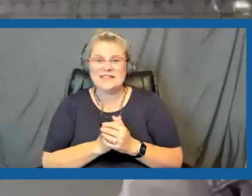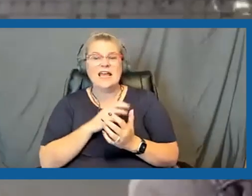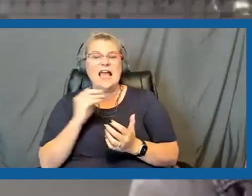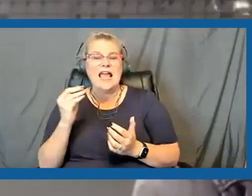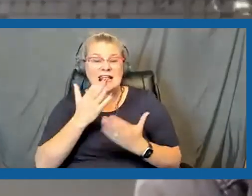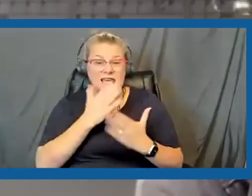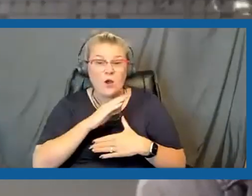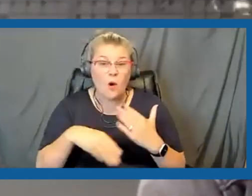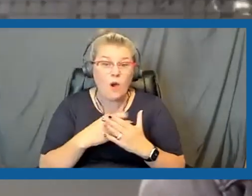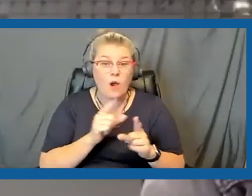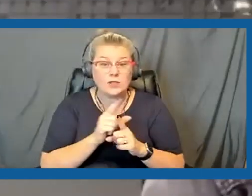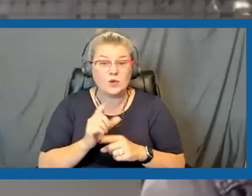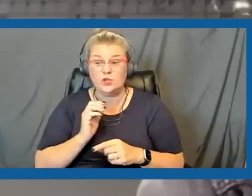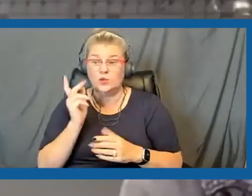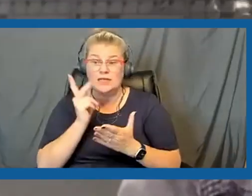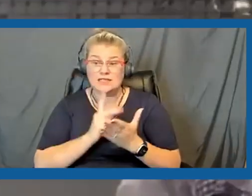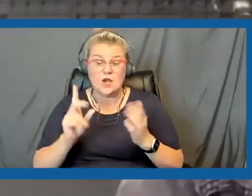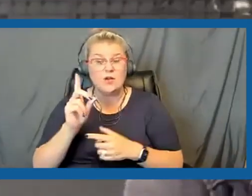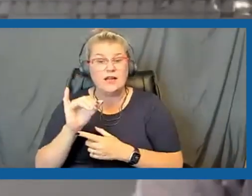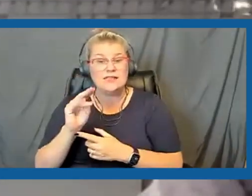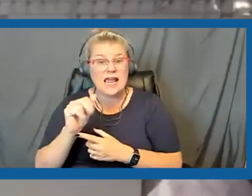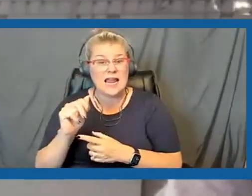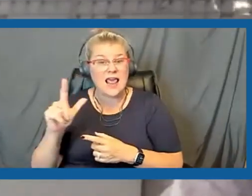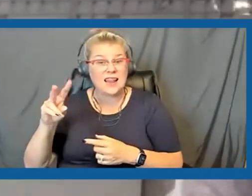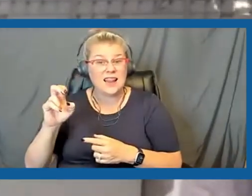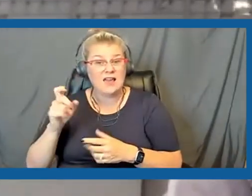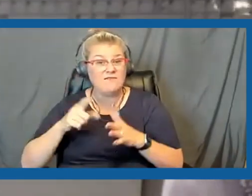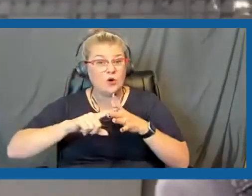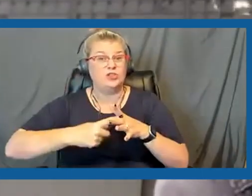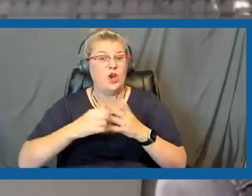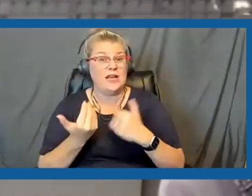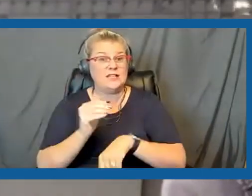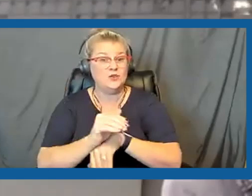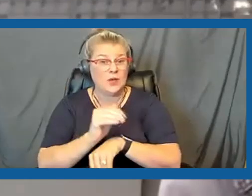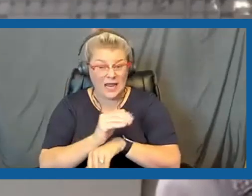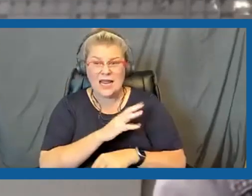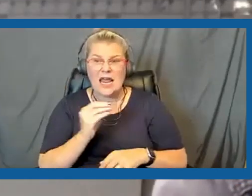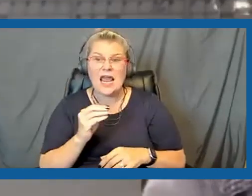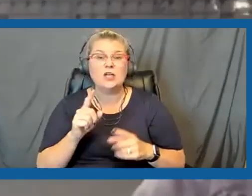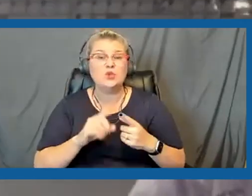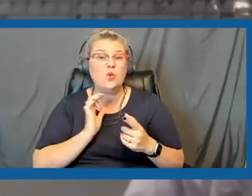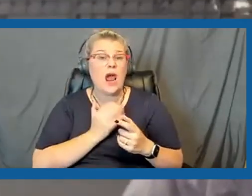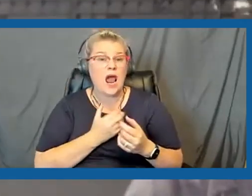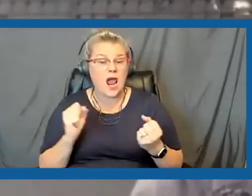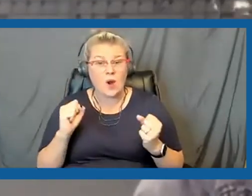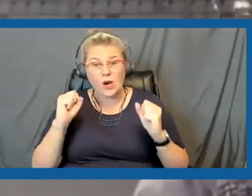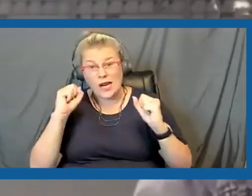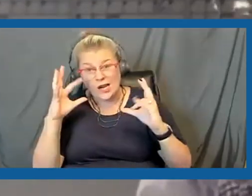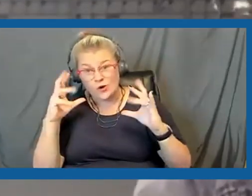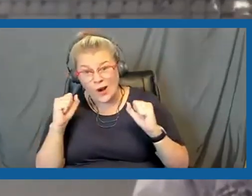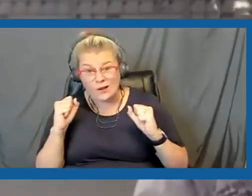Thank you also to Secretary Diana Love for kicking us off tonight, and to our